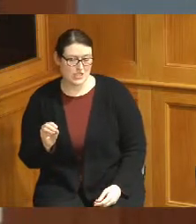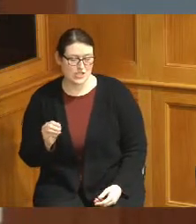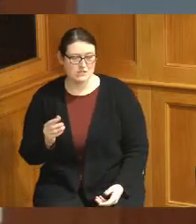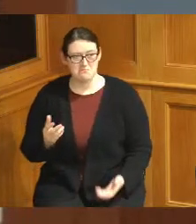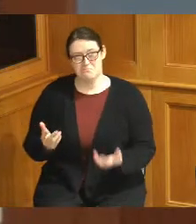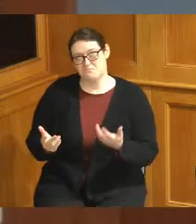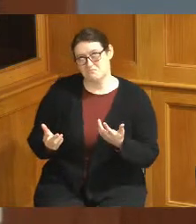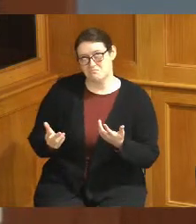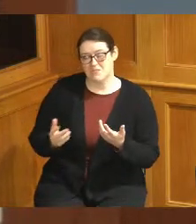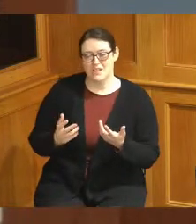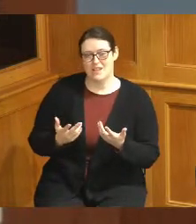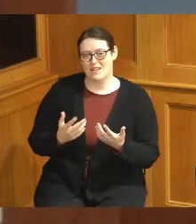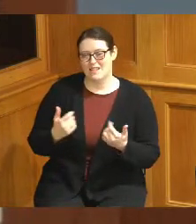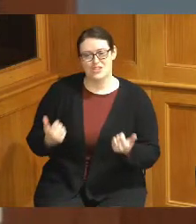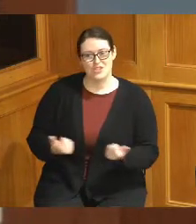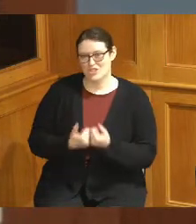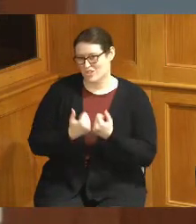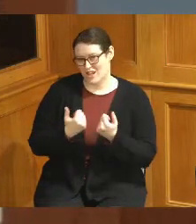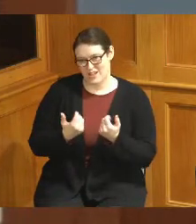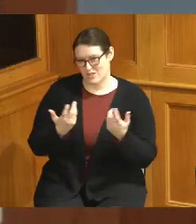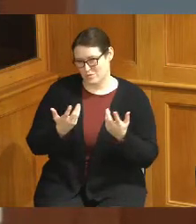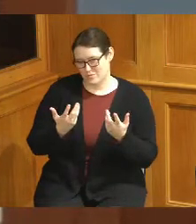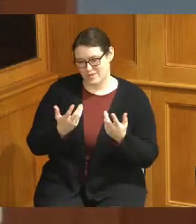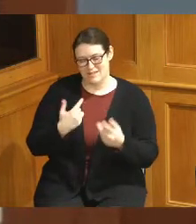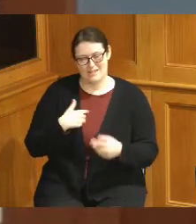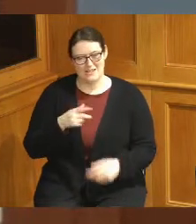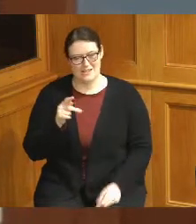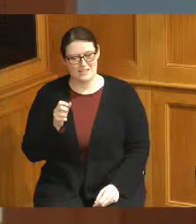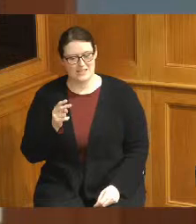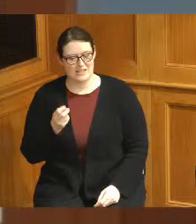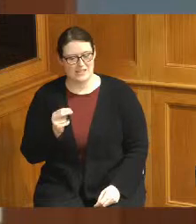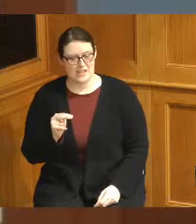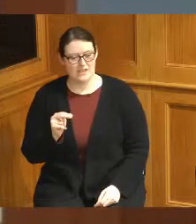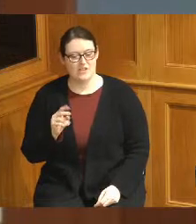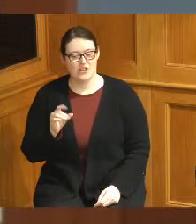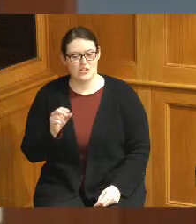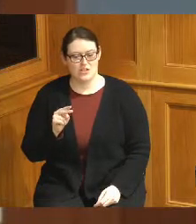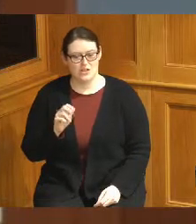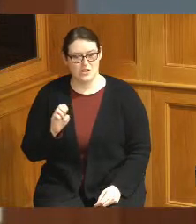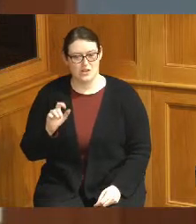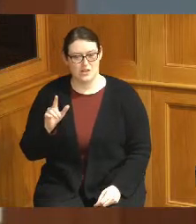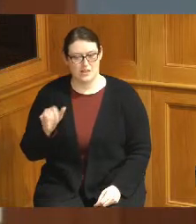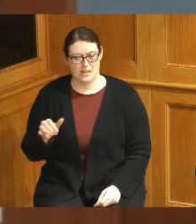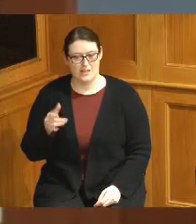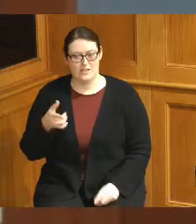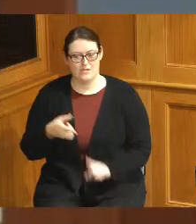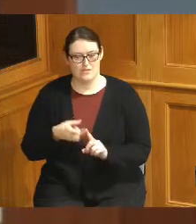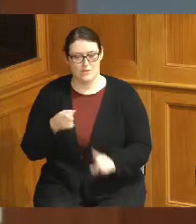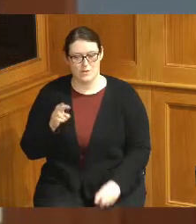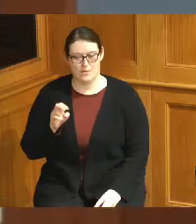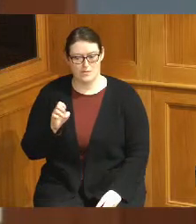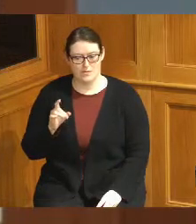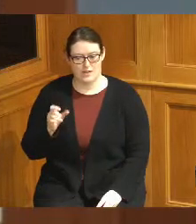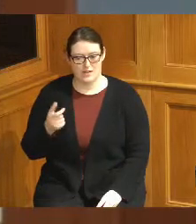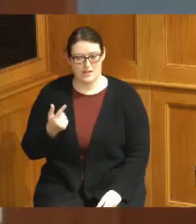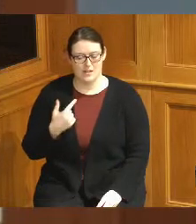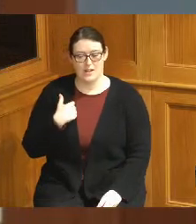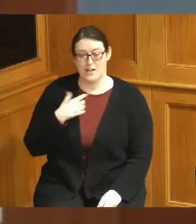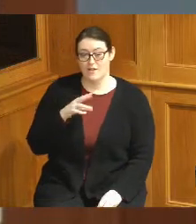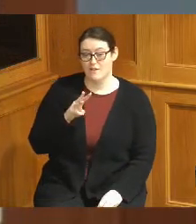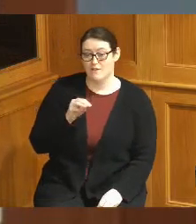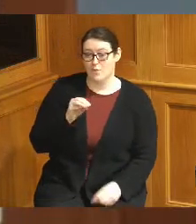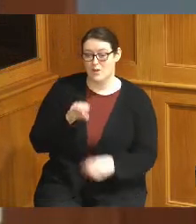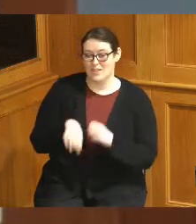And frankly, the challenge is, I like how Kevin Donnelly from Ready puts this. I, in 40 years in economic development,